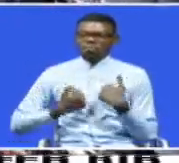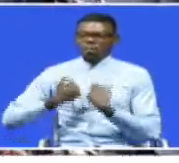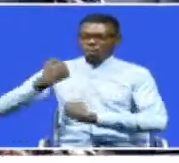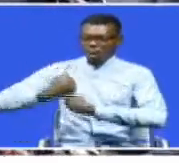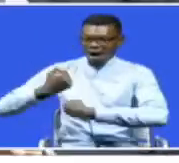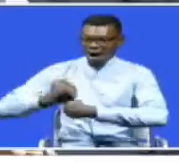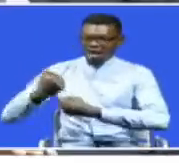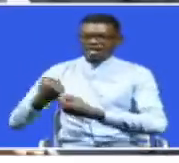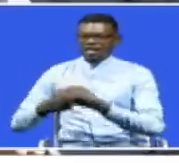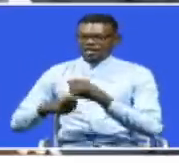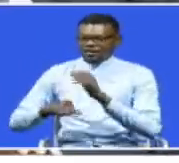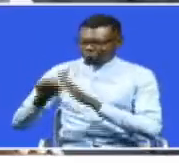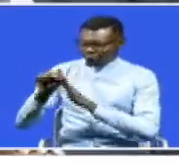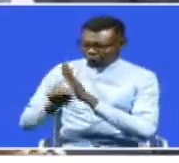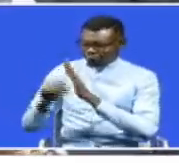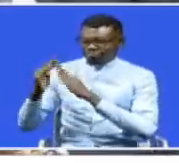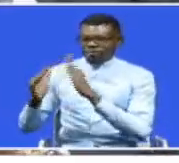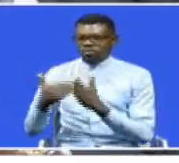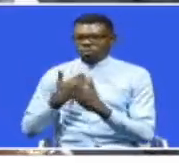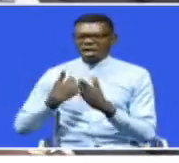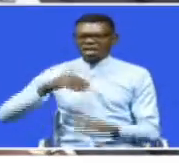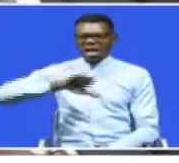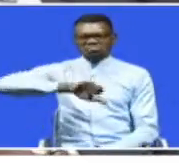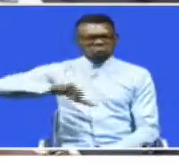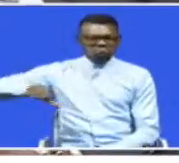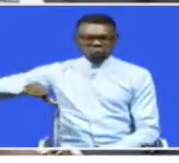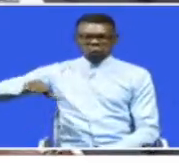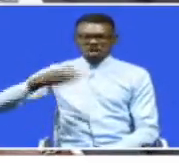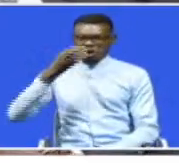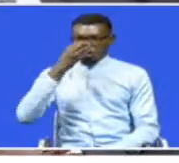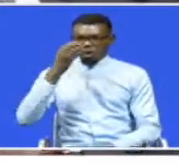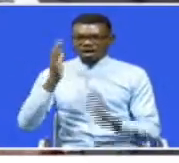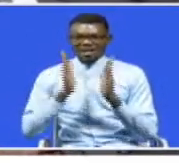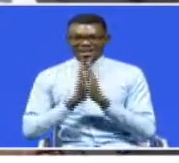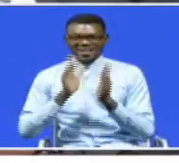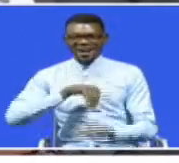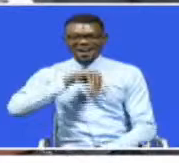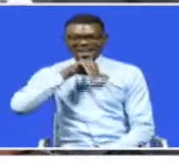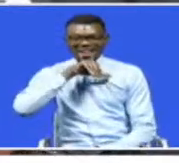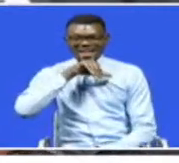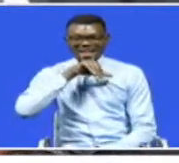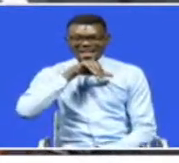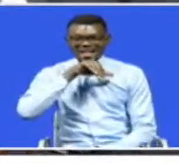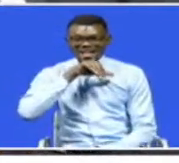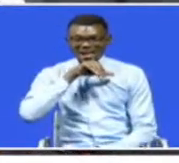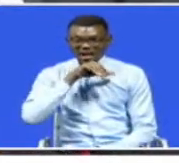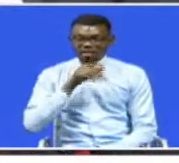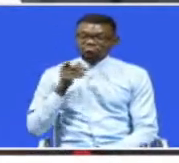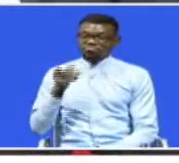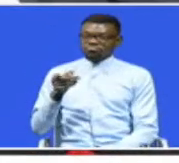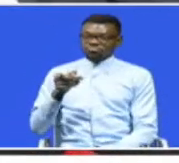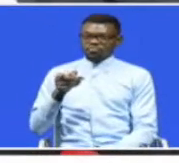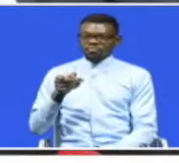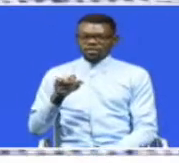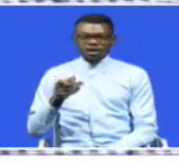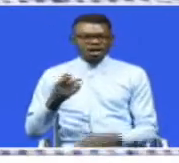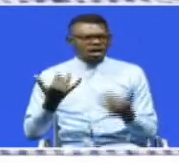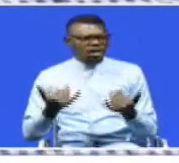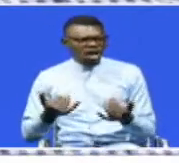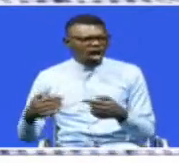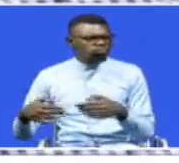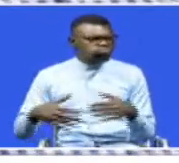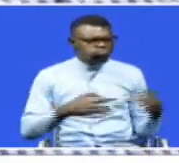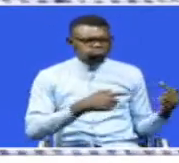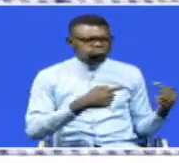to isolate Deputy President William Ruto and ODM party leader Raila Odinga. This has in turn fueled debate over